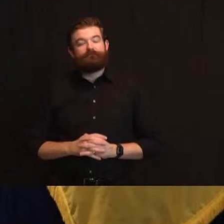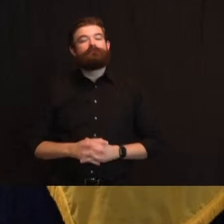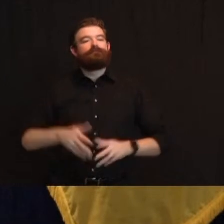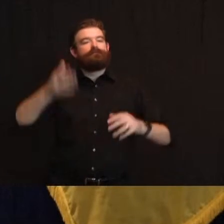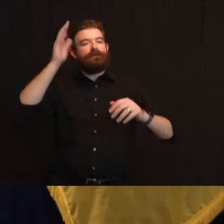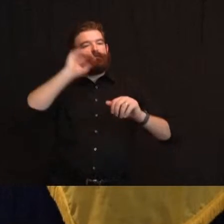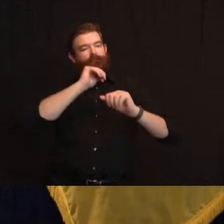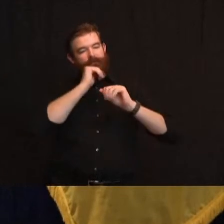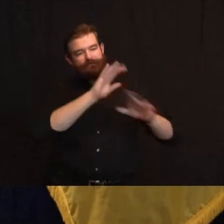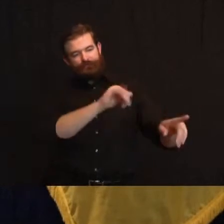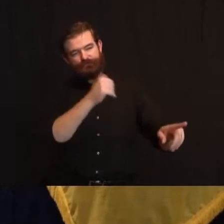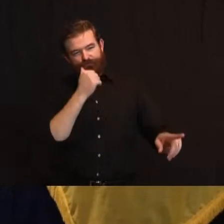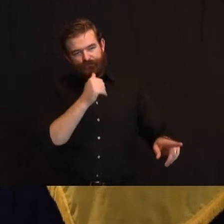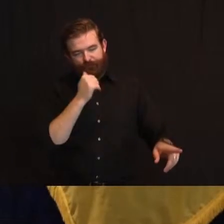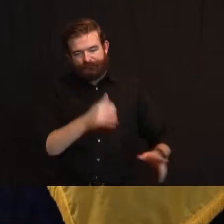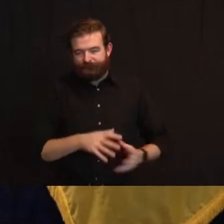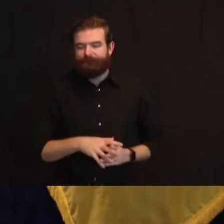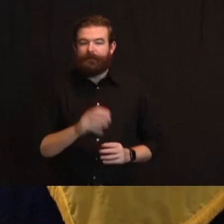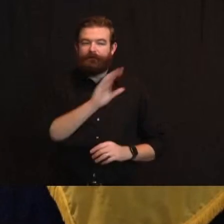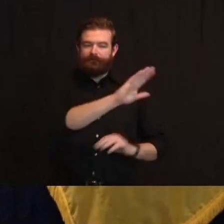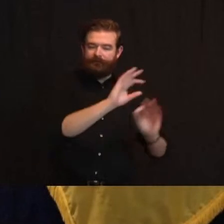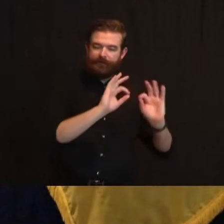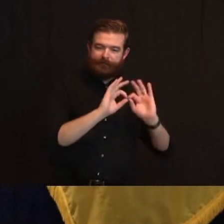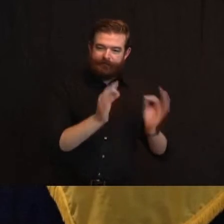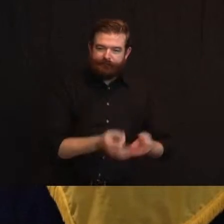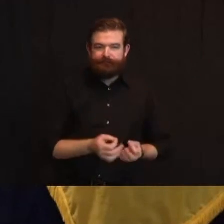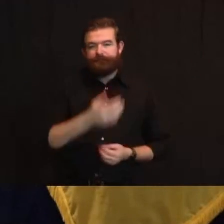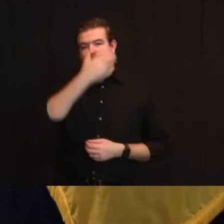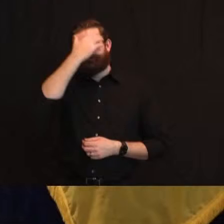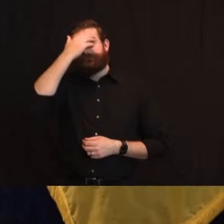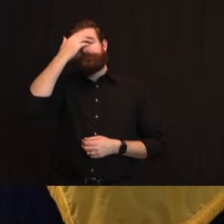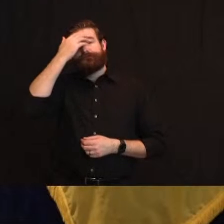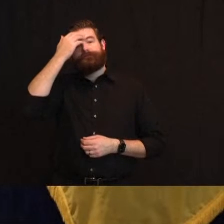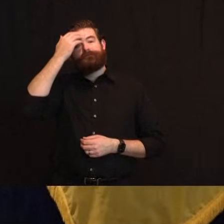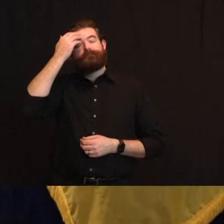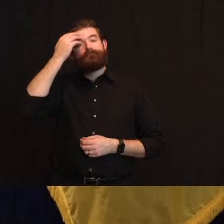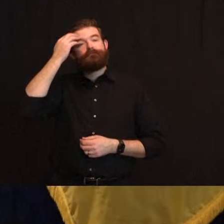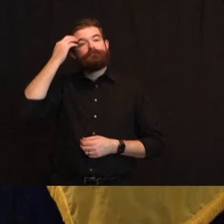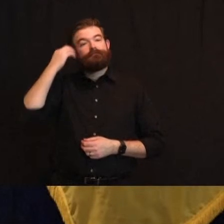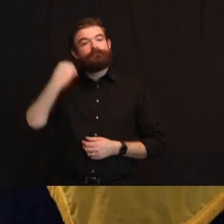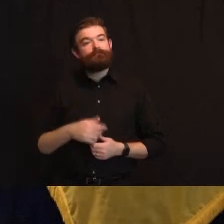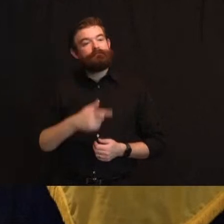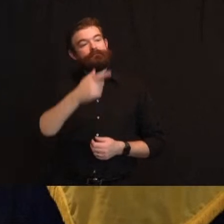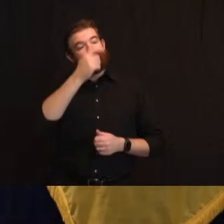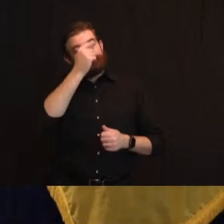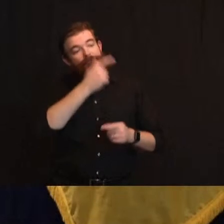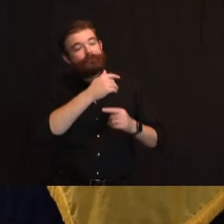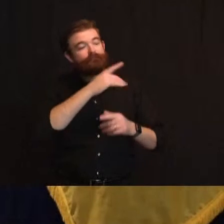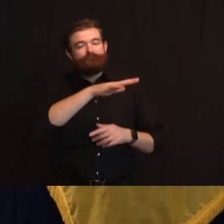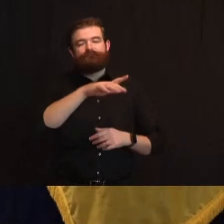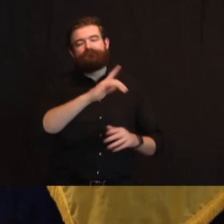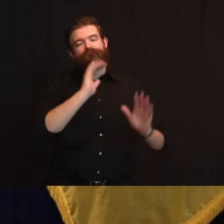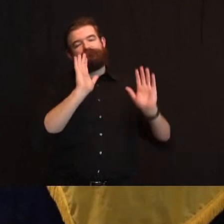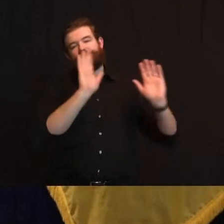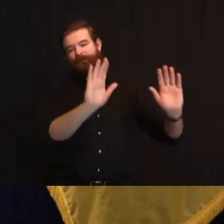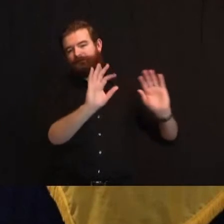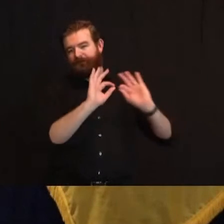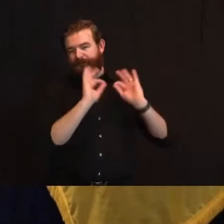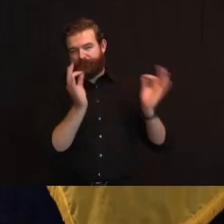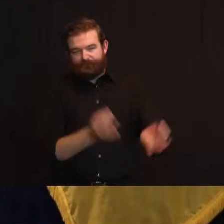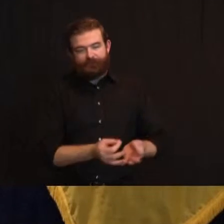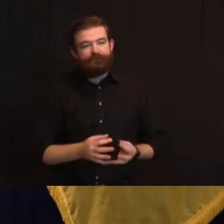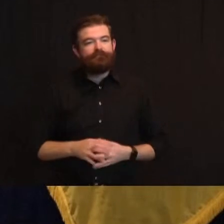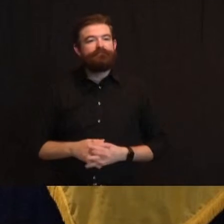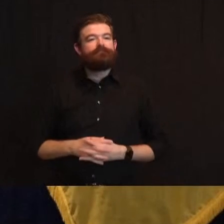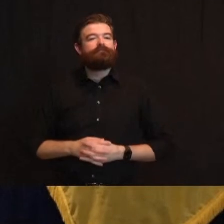well. Her sibling and her mom and dad are really special people. So to her and to her family, the Colavitos